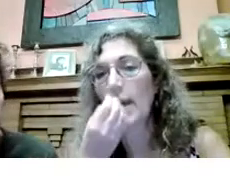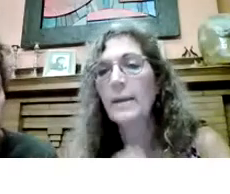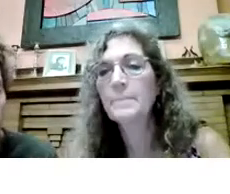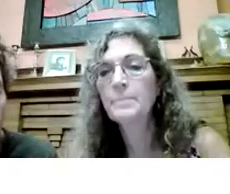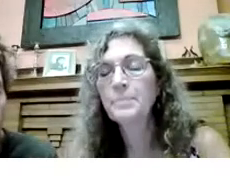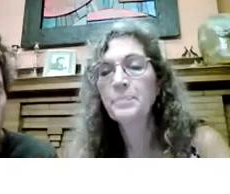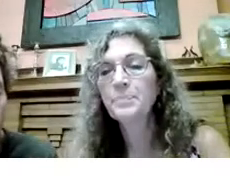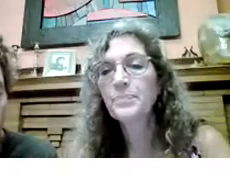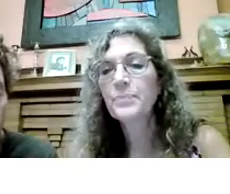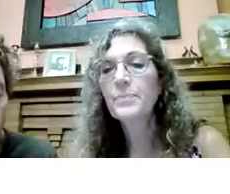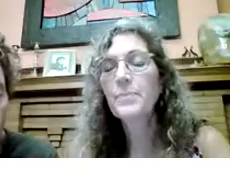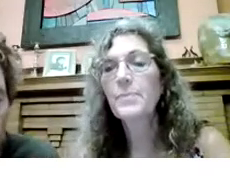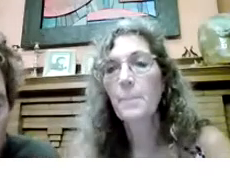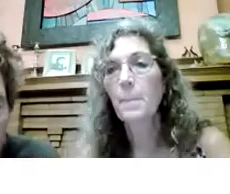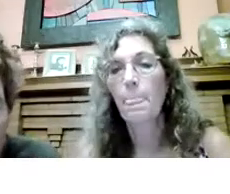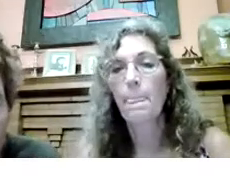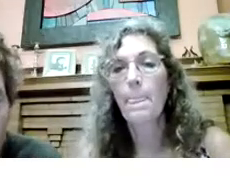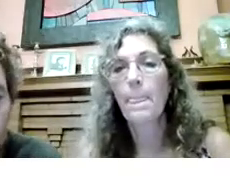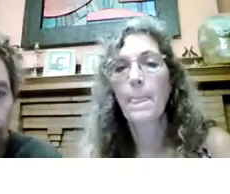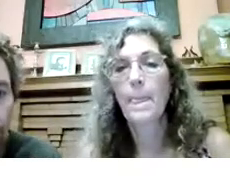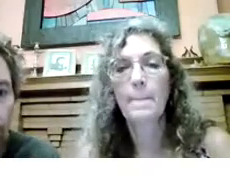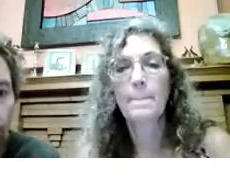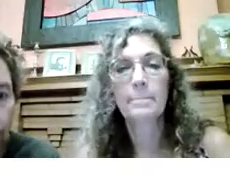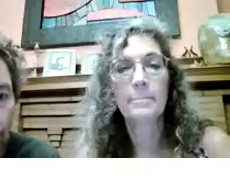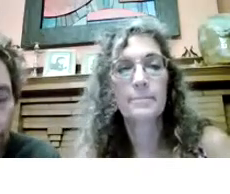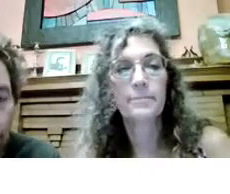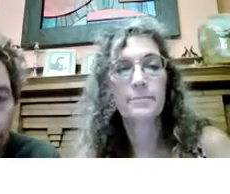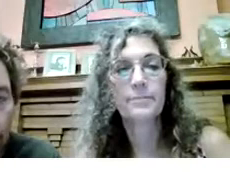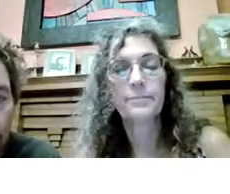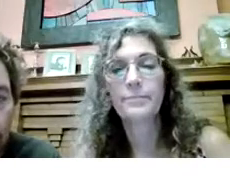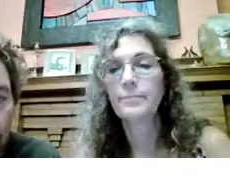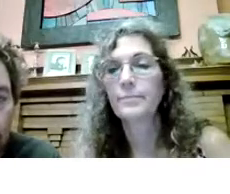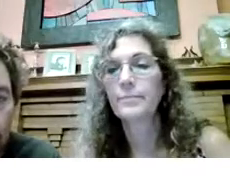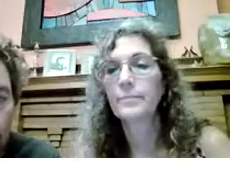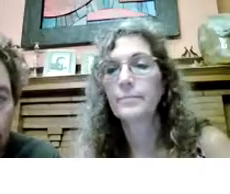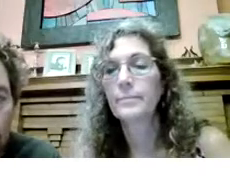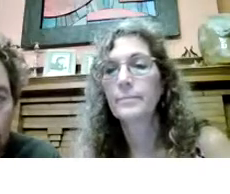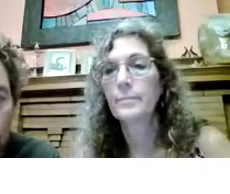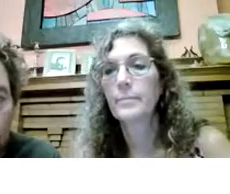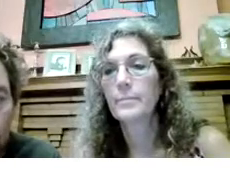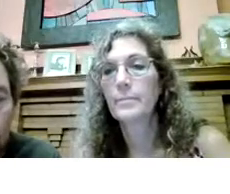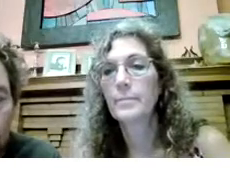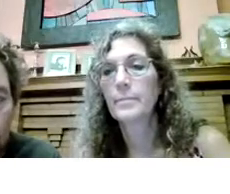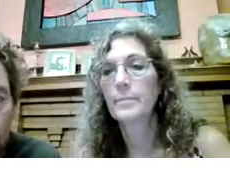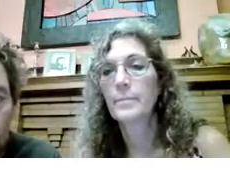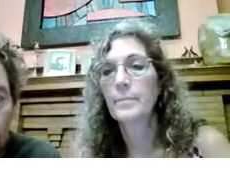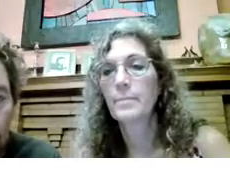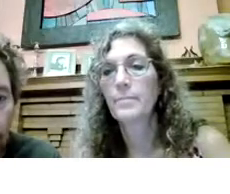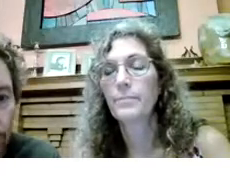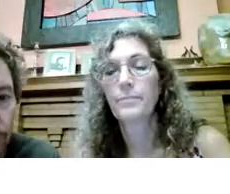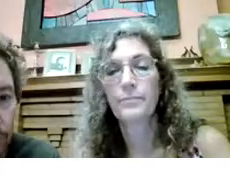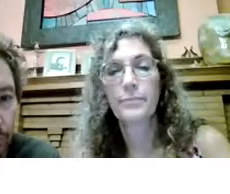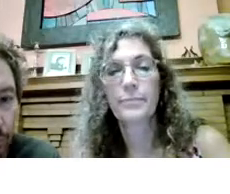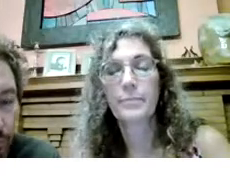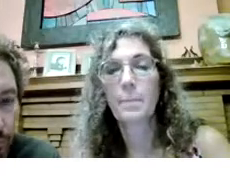two way. Yeah, so on the parking topic, no parking changes on